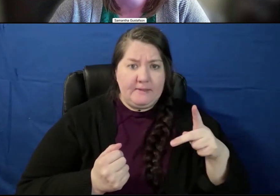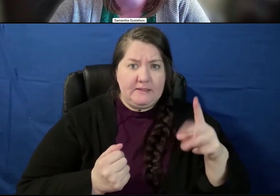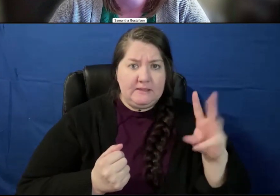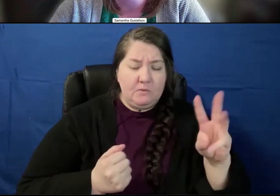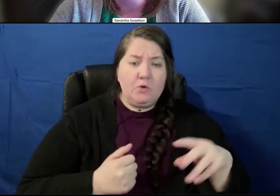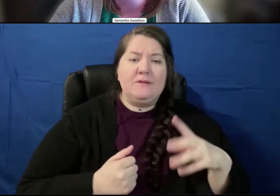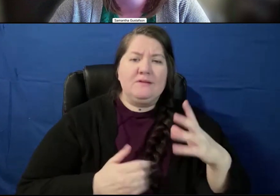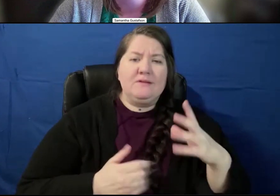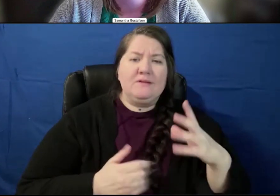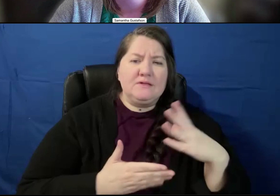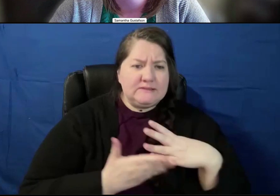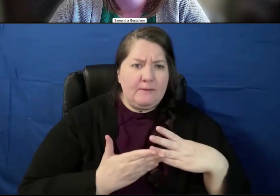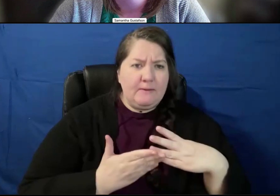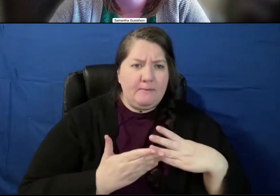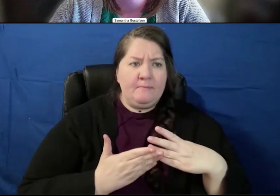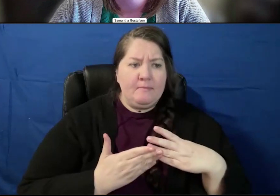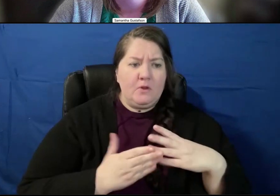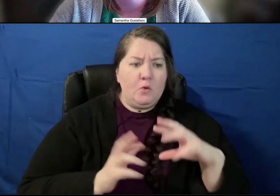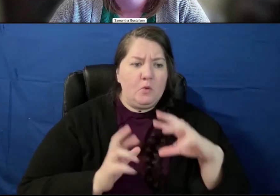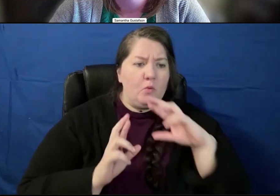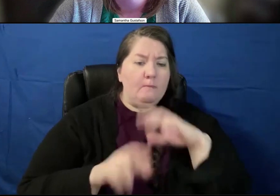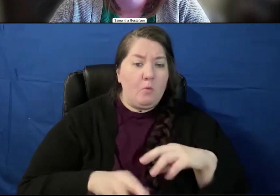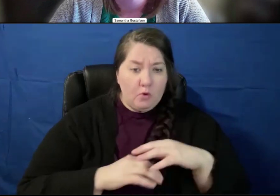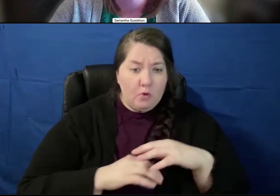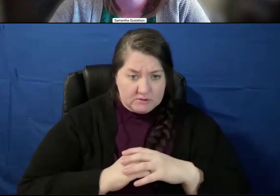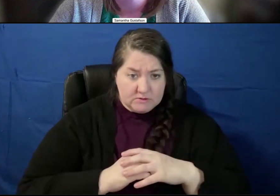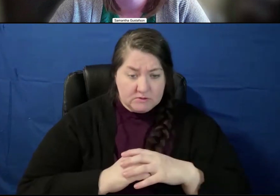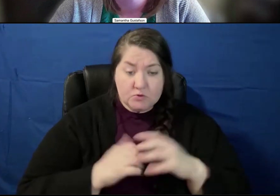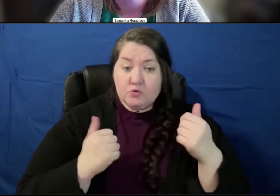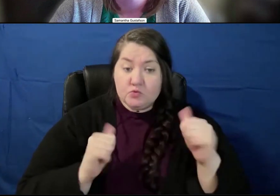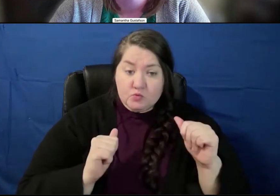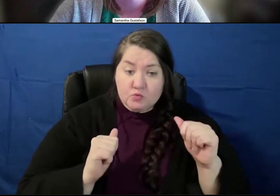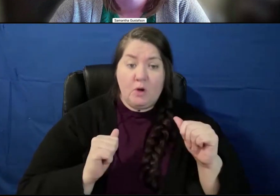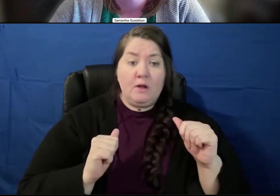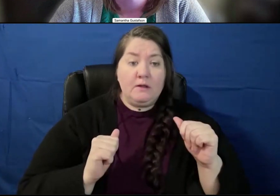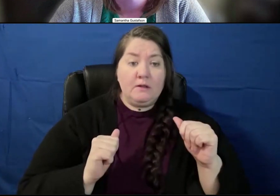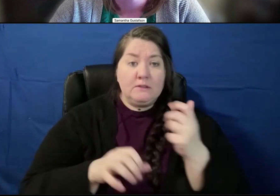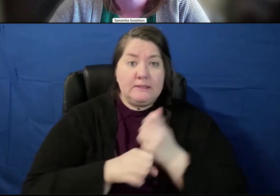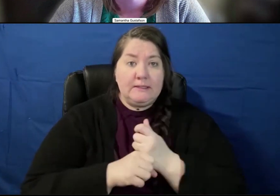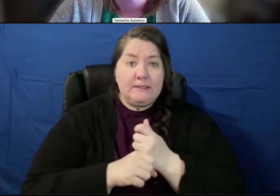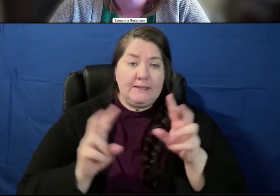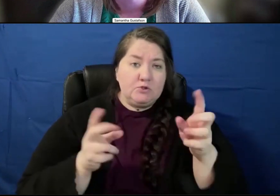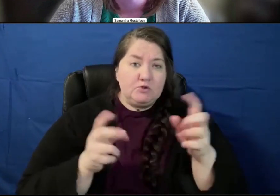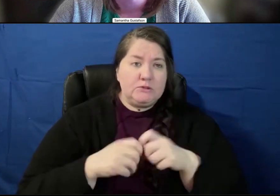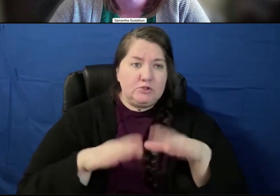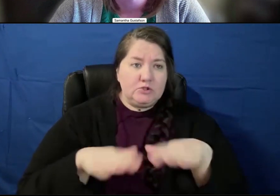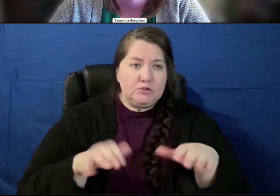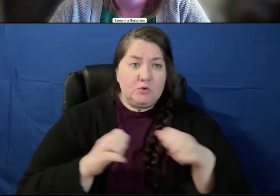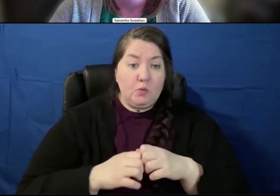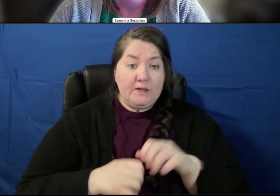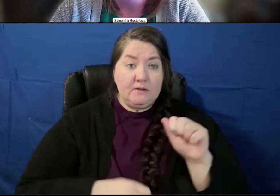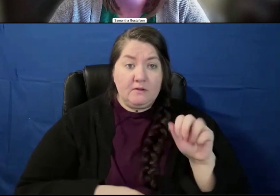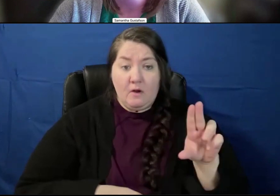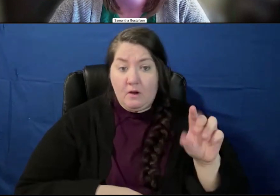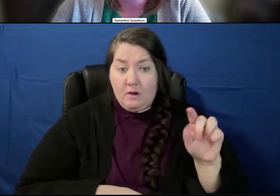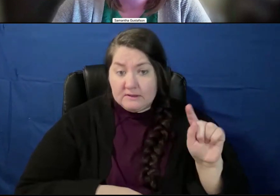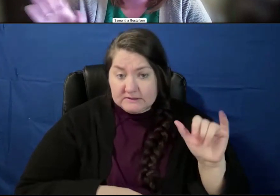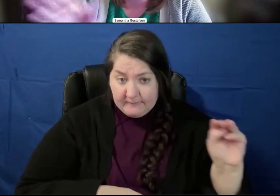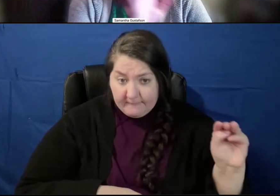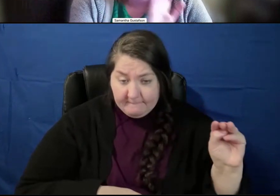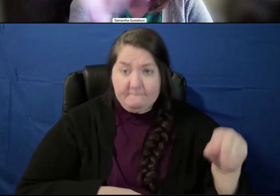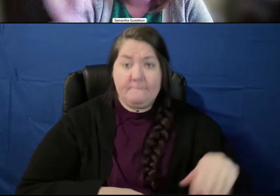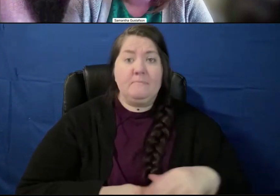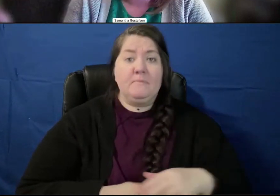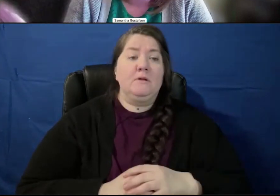There's been a couple reports trying to get at this issue in children who have autism. So